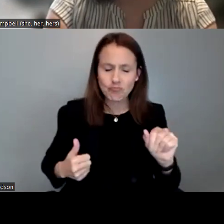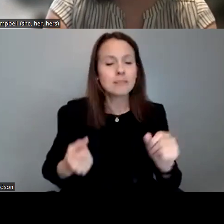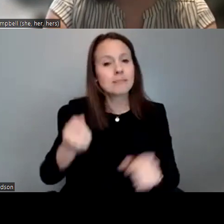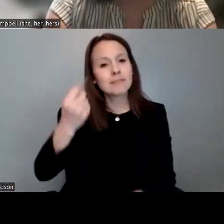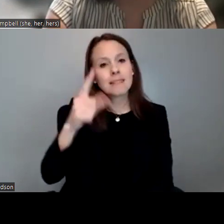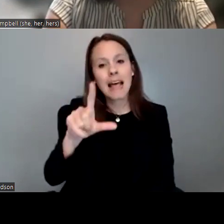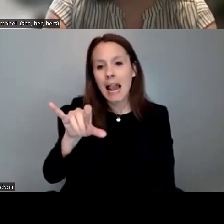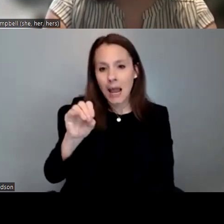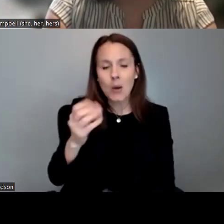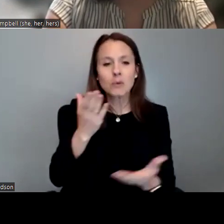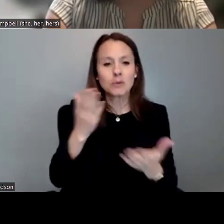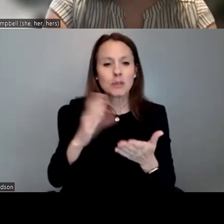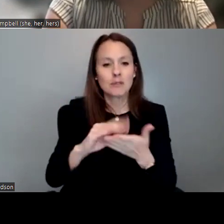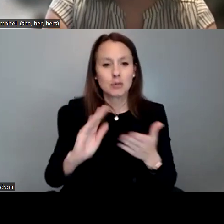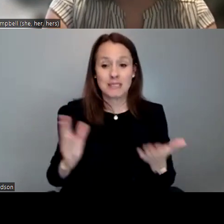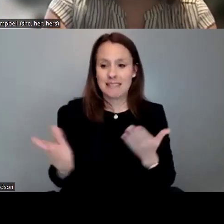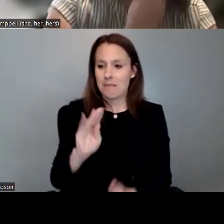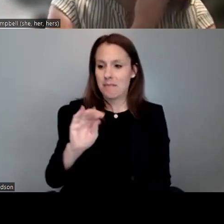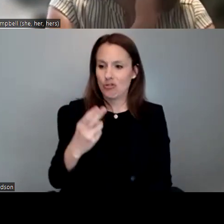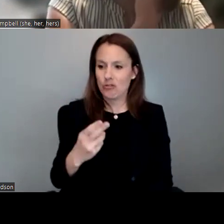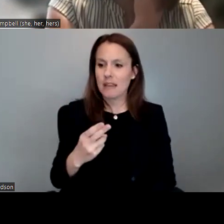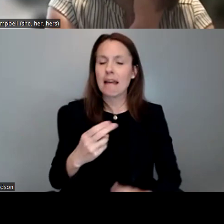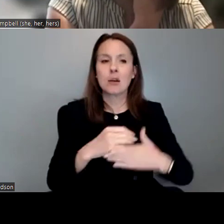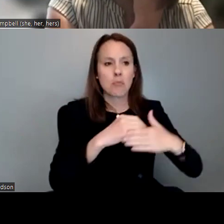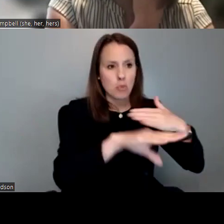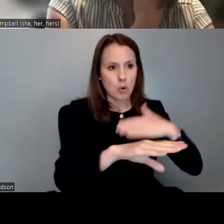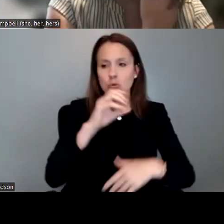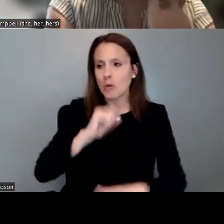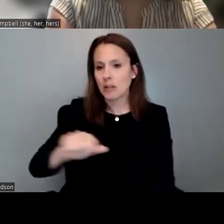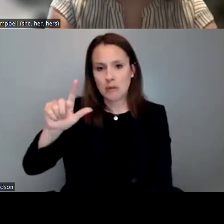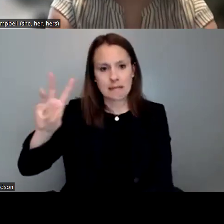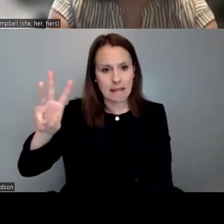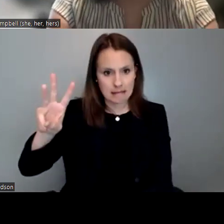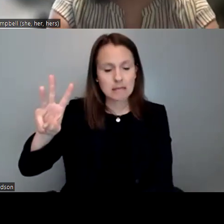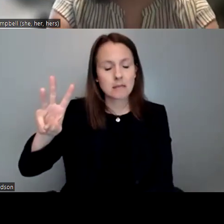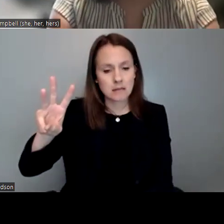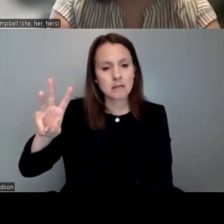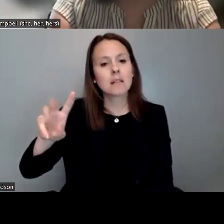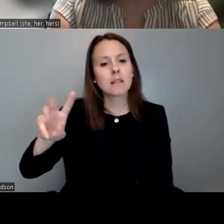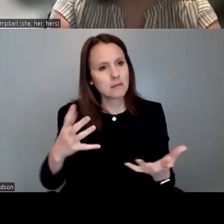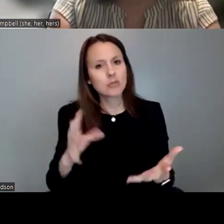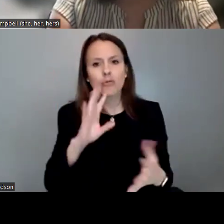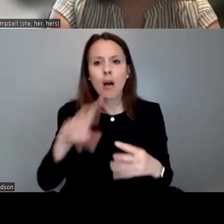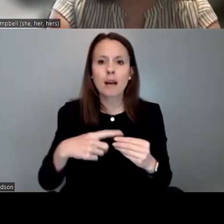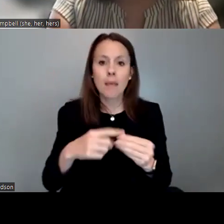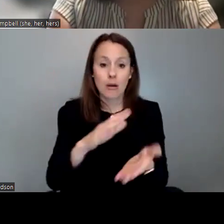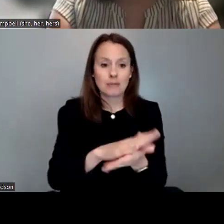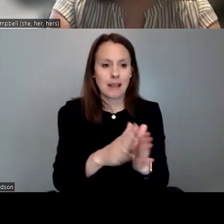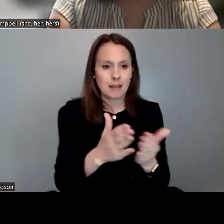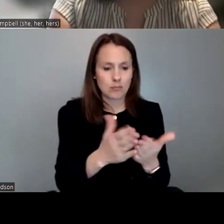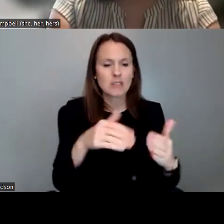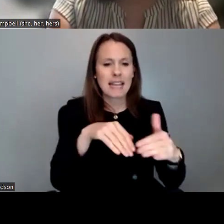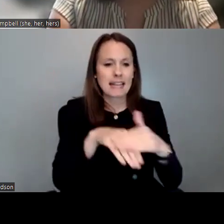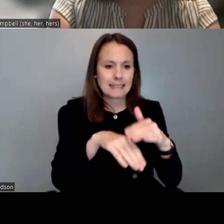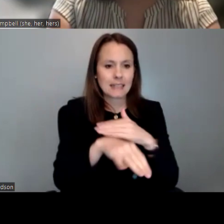students in the state of Michigan, 0 through 26. When we talk about having textbooks in accessible